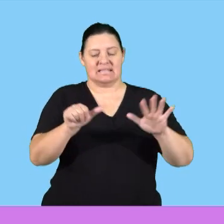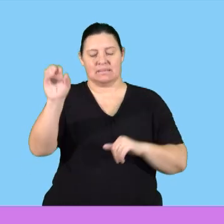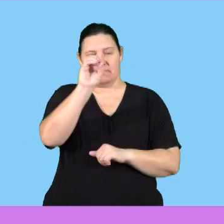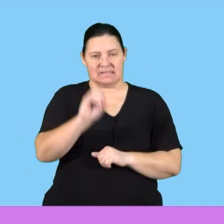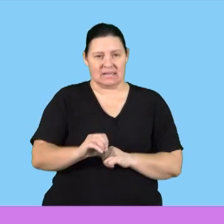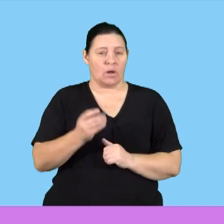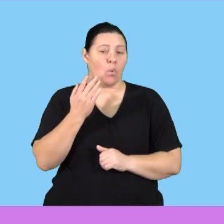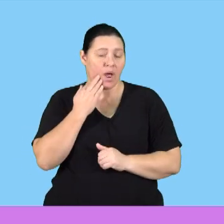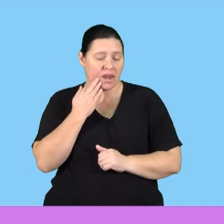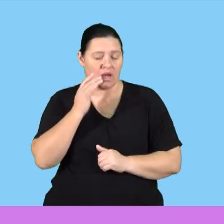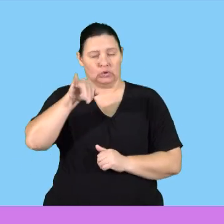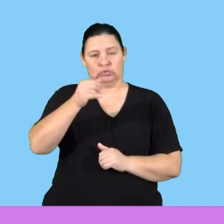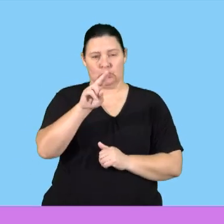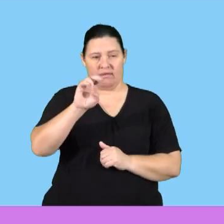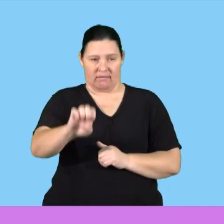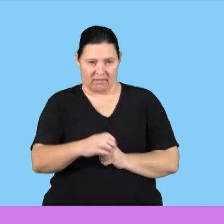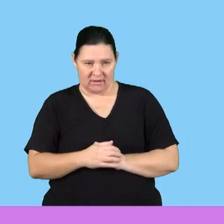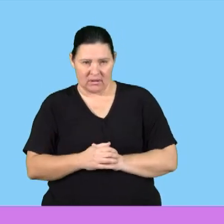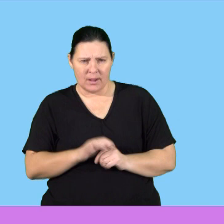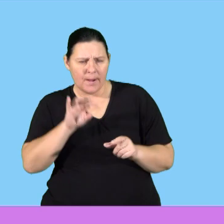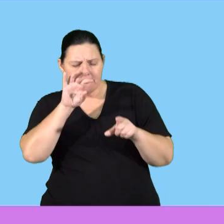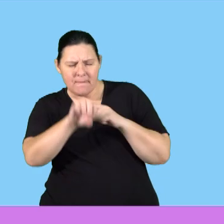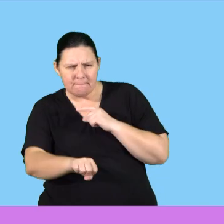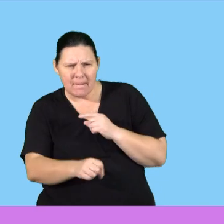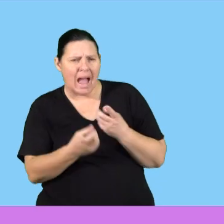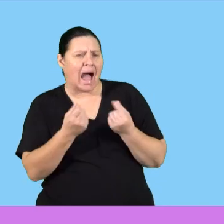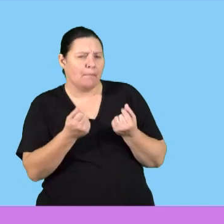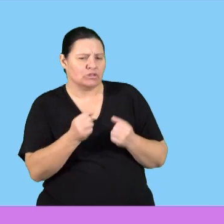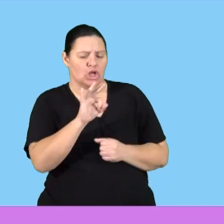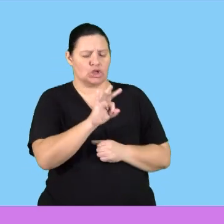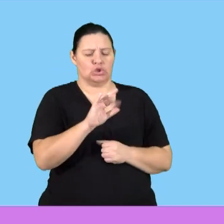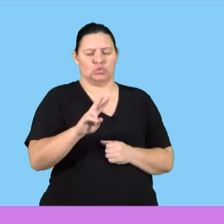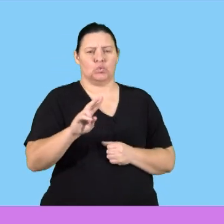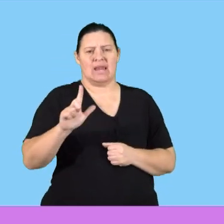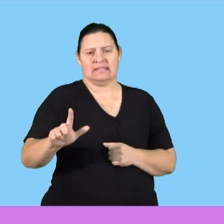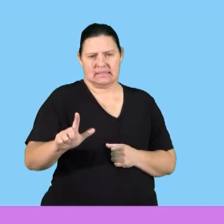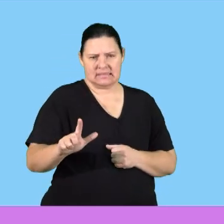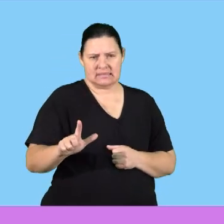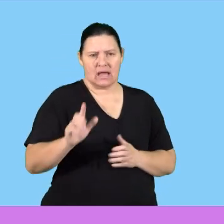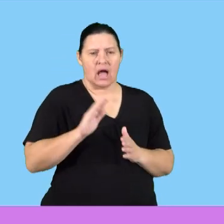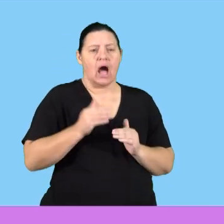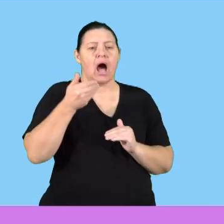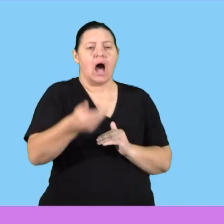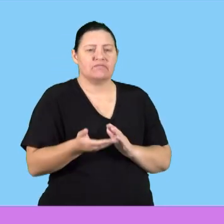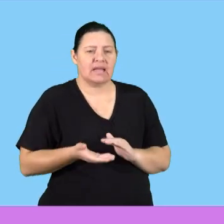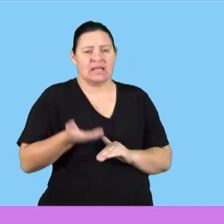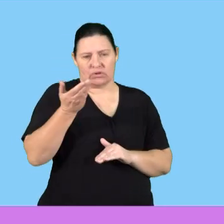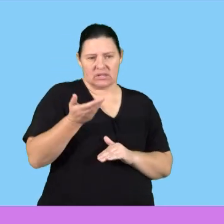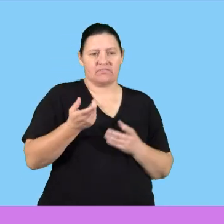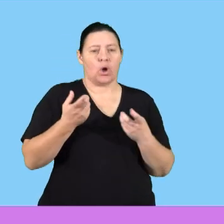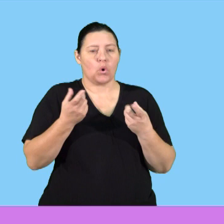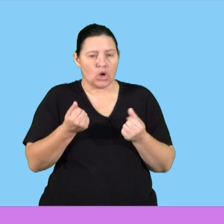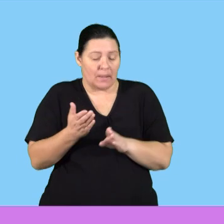by 6% in June. Determine the cost of 32 liters of petrol after